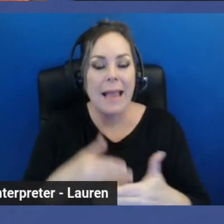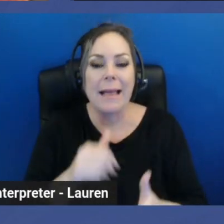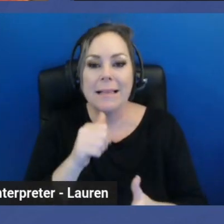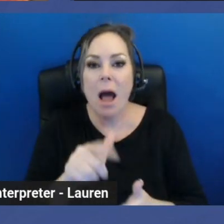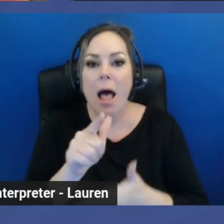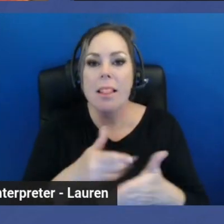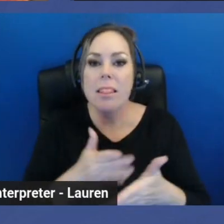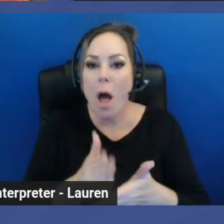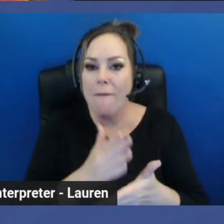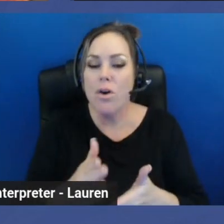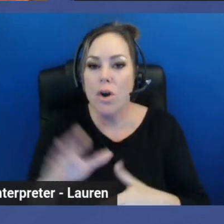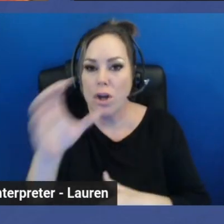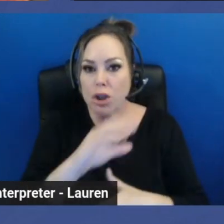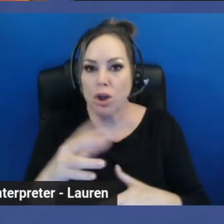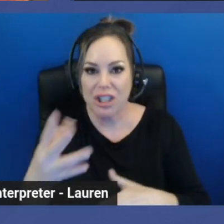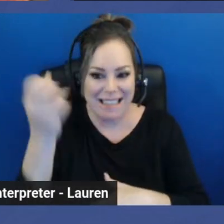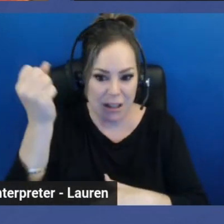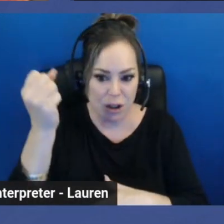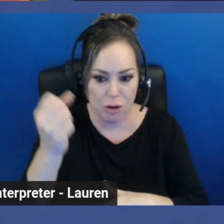So that's a few on my hit list.